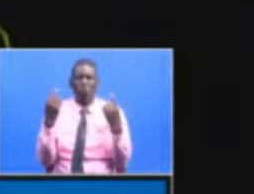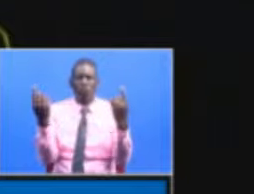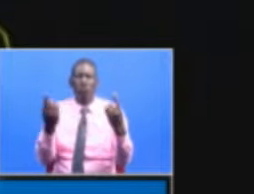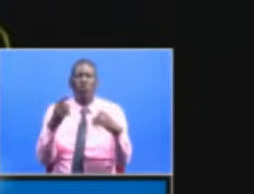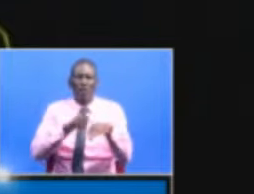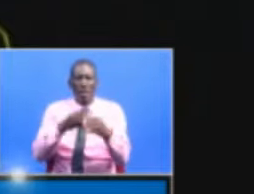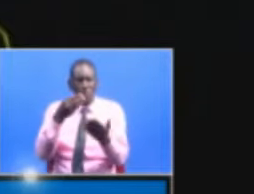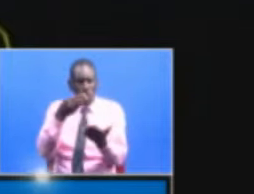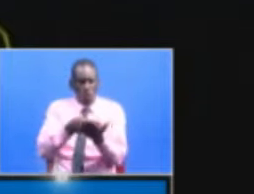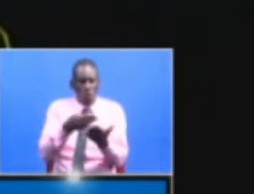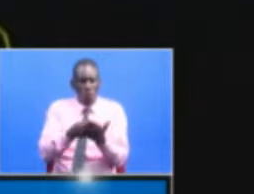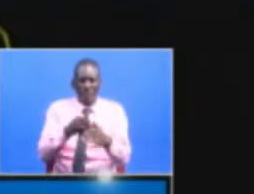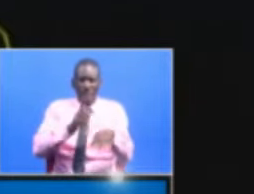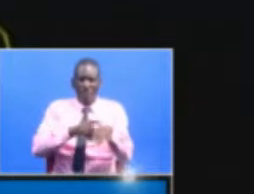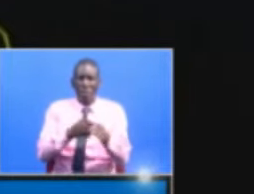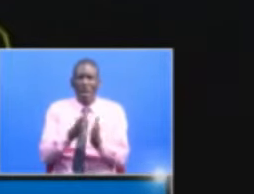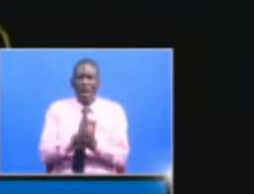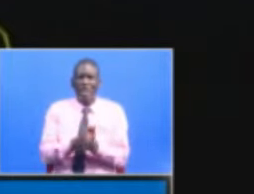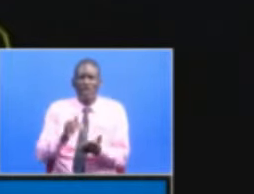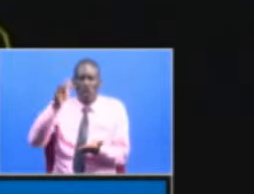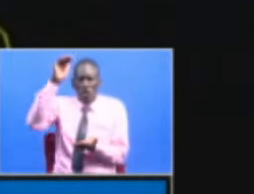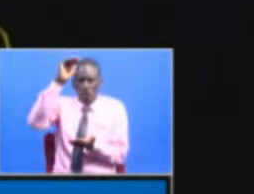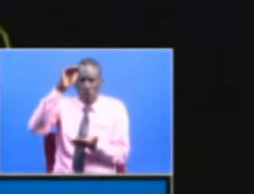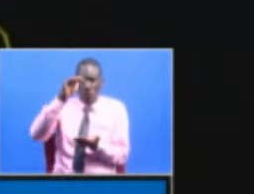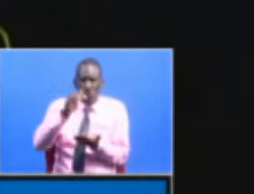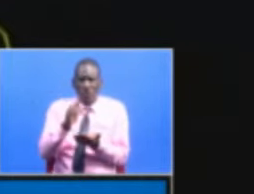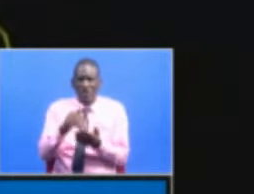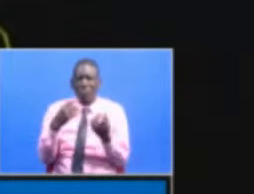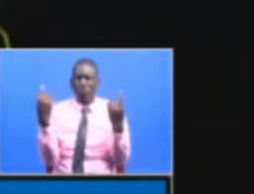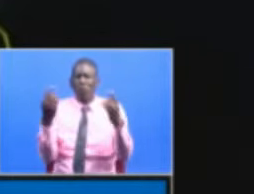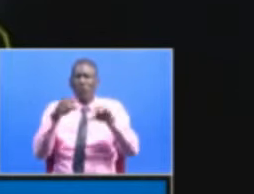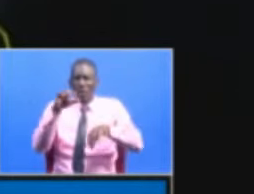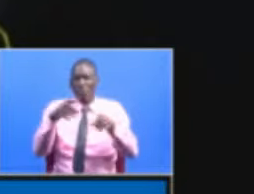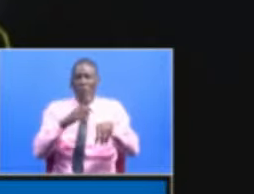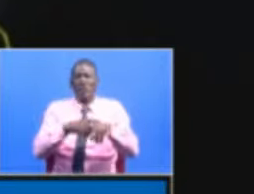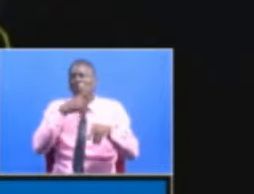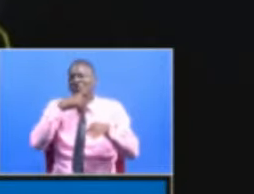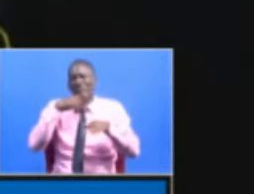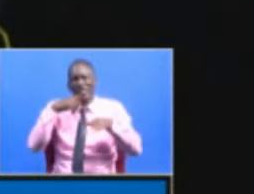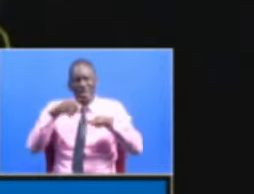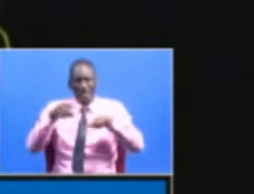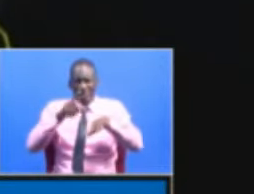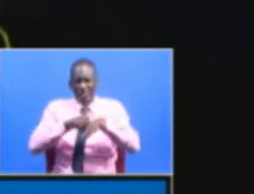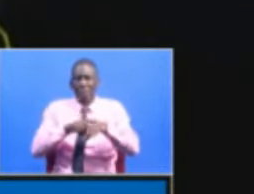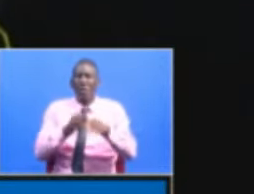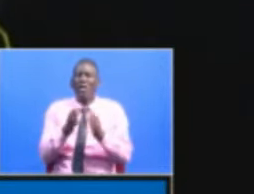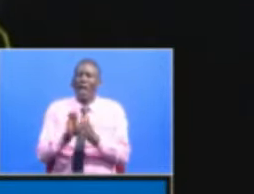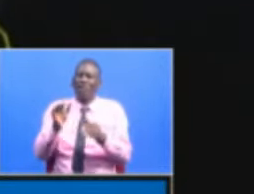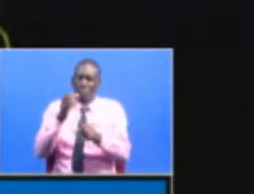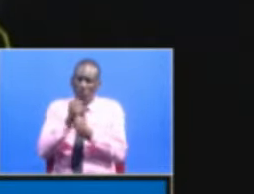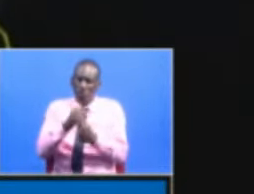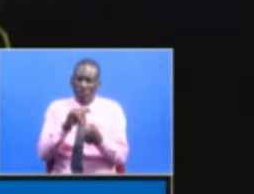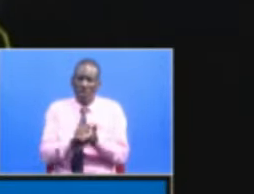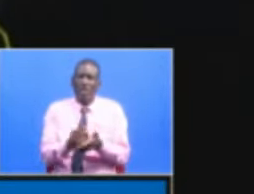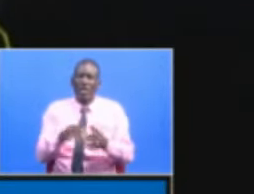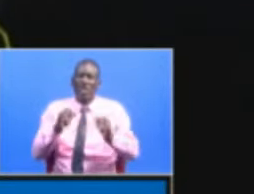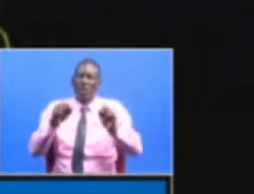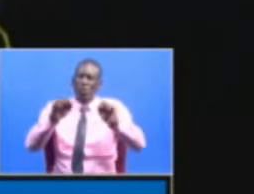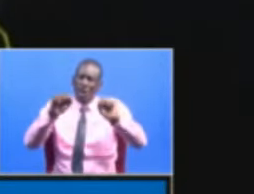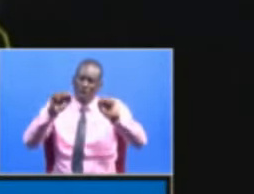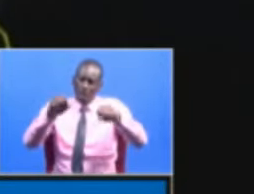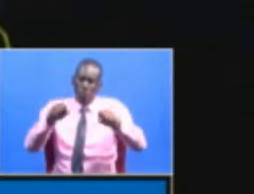and reducing the intensity of the grazing of the animals during the dry season. Mm-hmm. And by doing this, they were able to reclaim some of